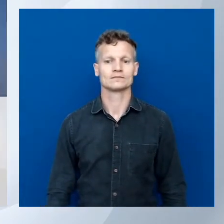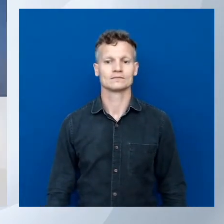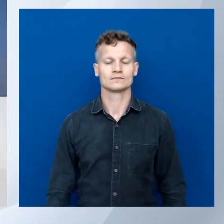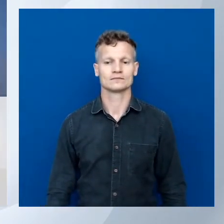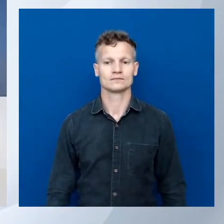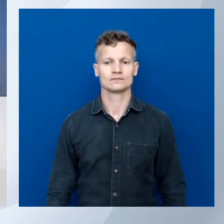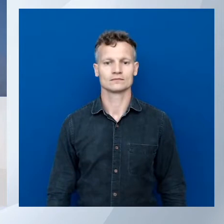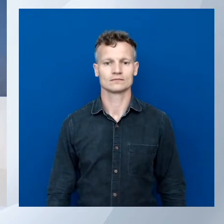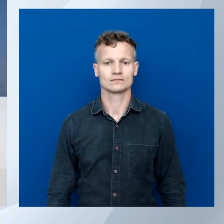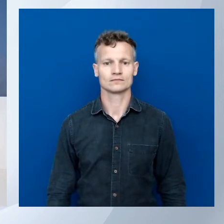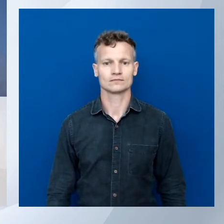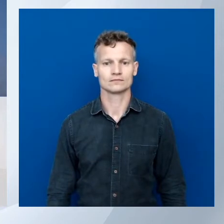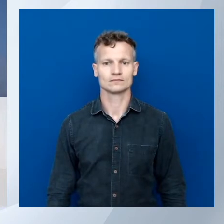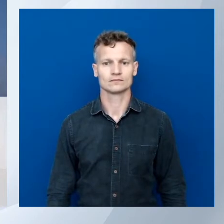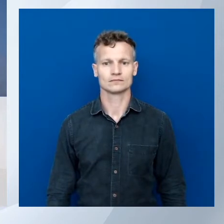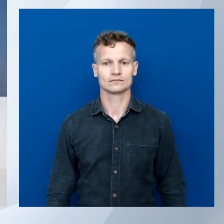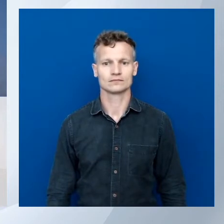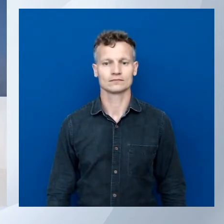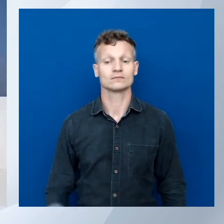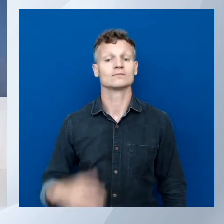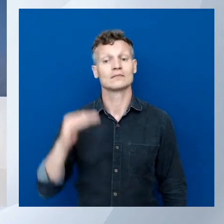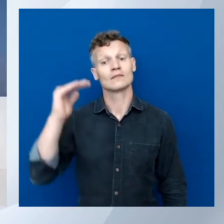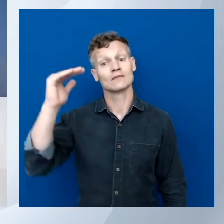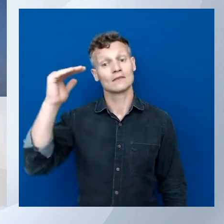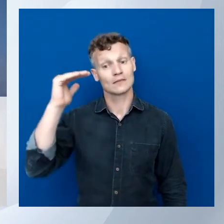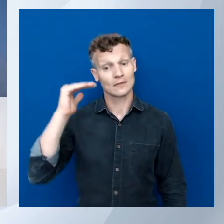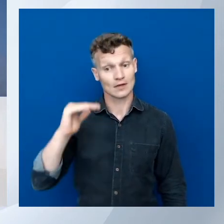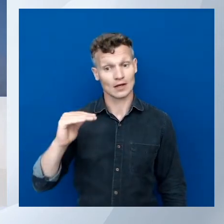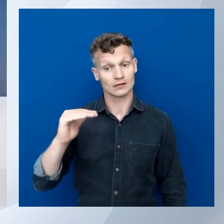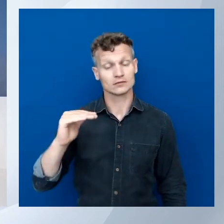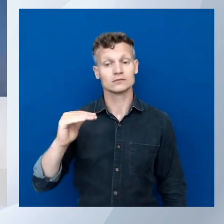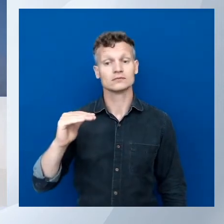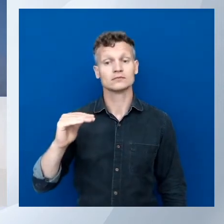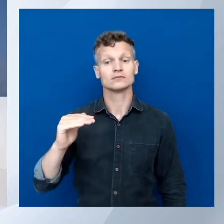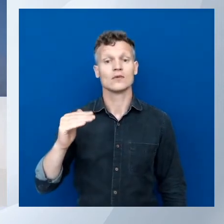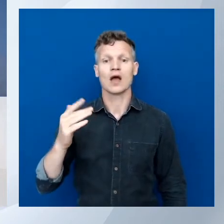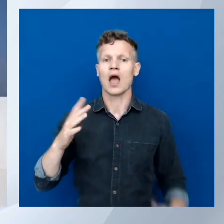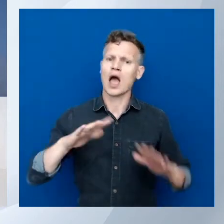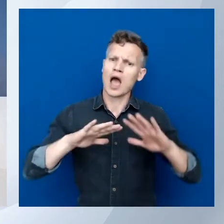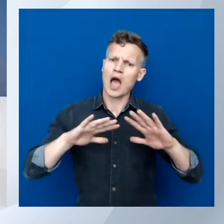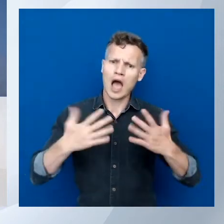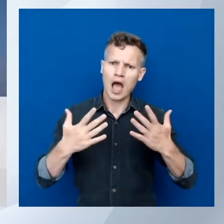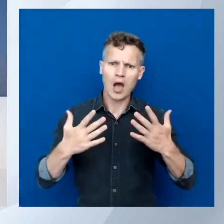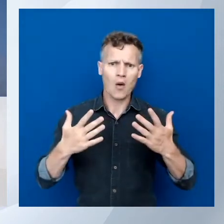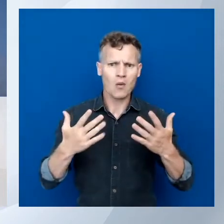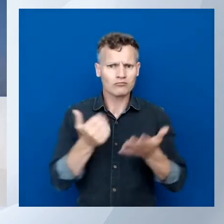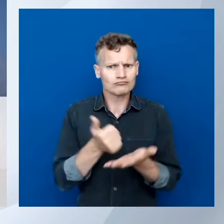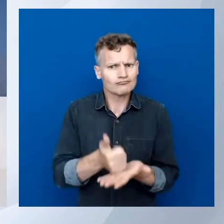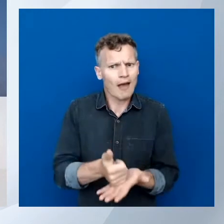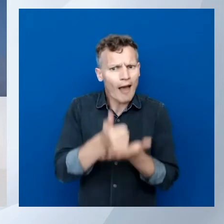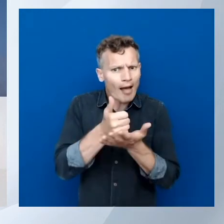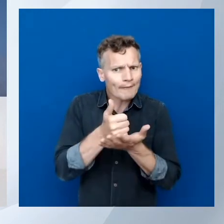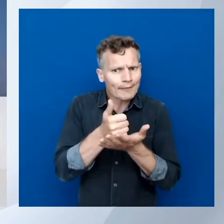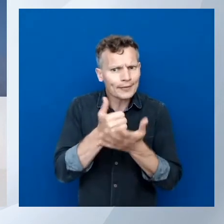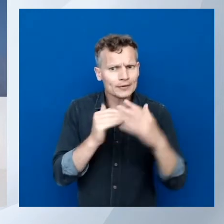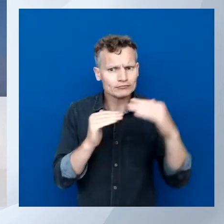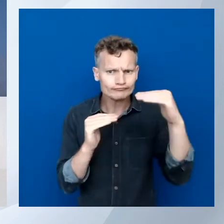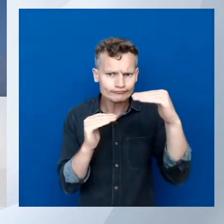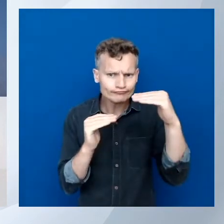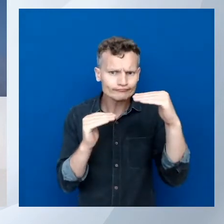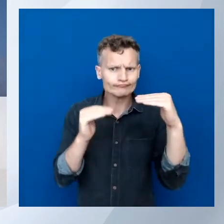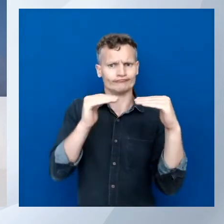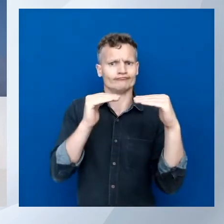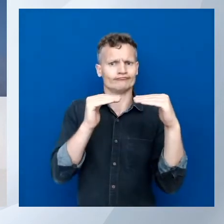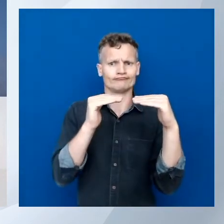So in this next bit, we're going to talk about improving model fairness. So in the previous section of my slides, I've shown you how to use Fairlearn